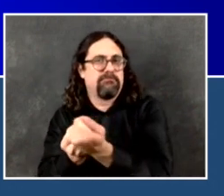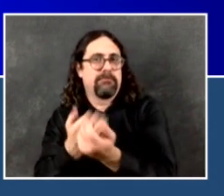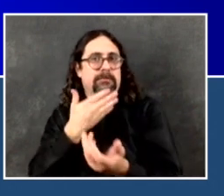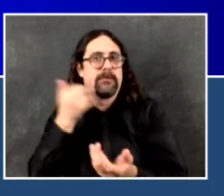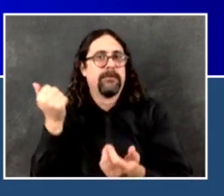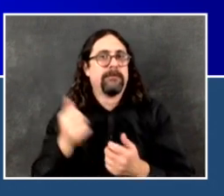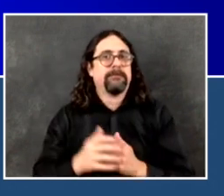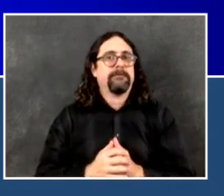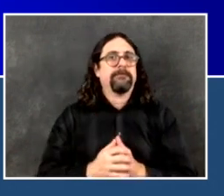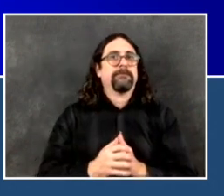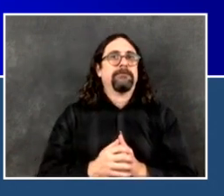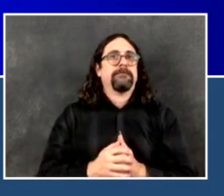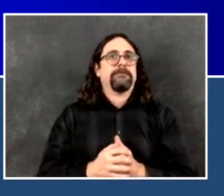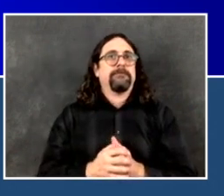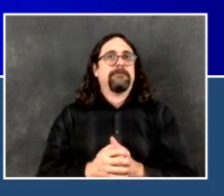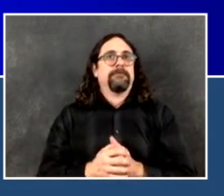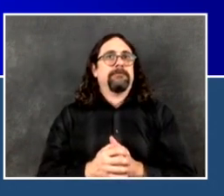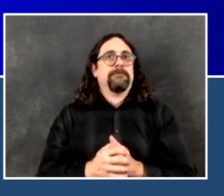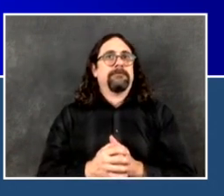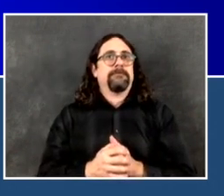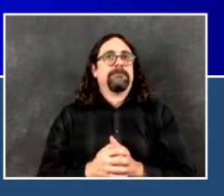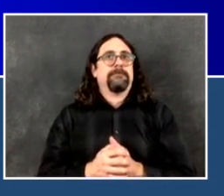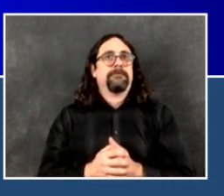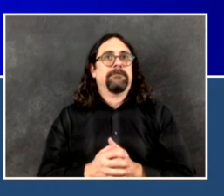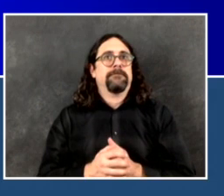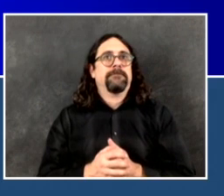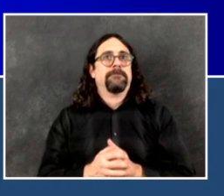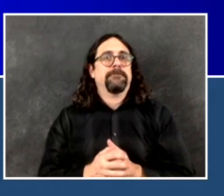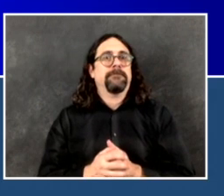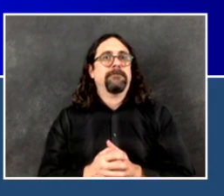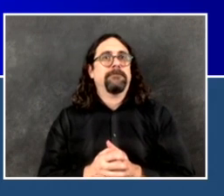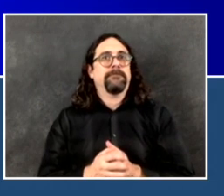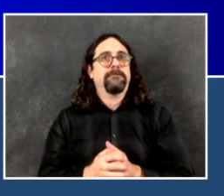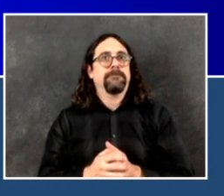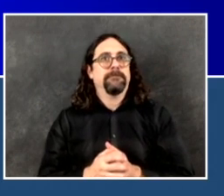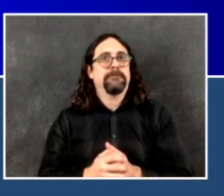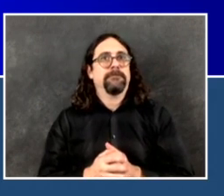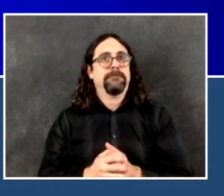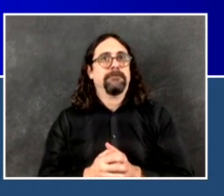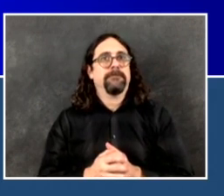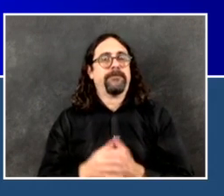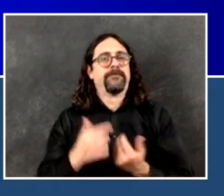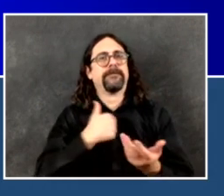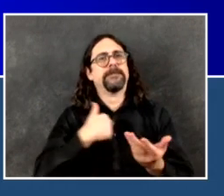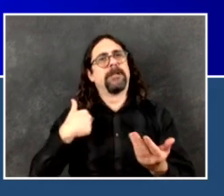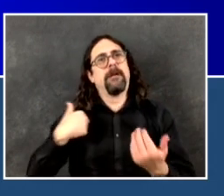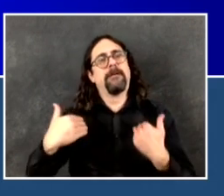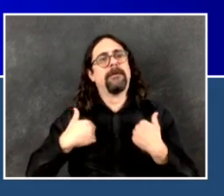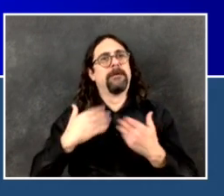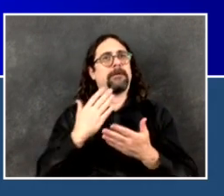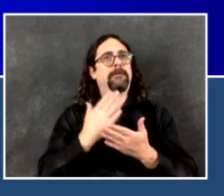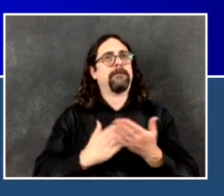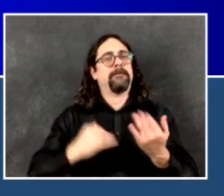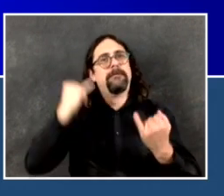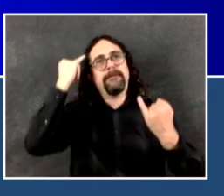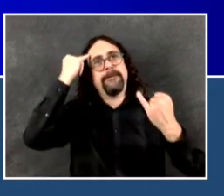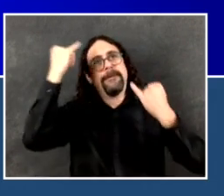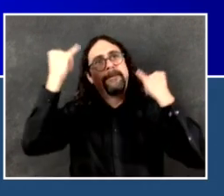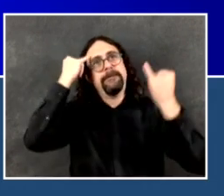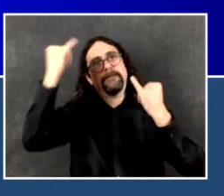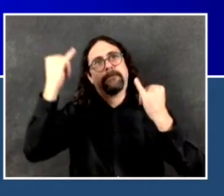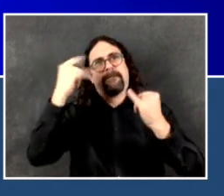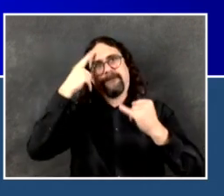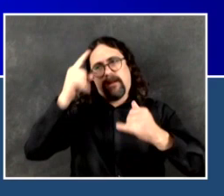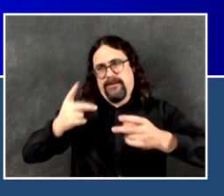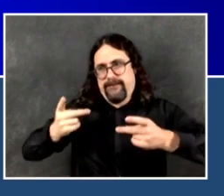those are some very immediate things that all build to the future, but let's now talk about the broader concept of recovery. Restart is necessary to